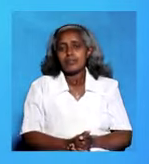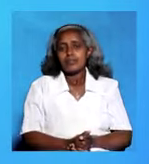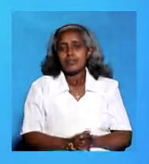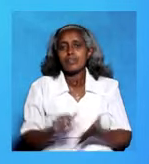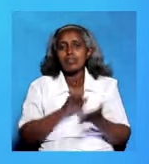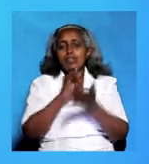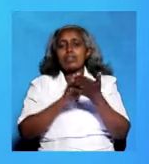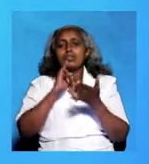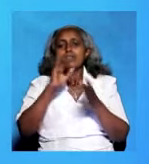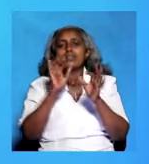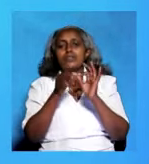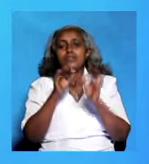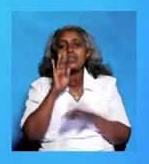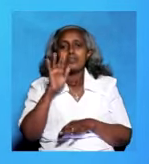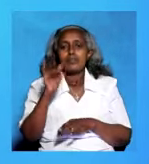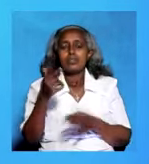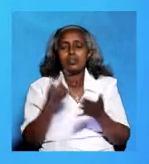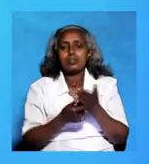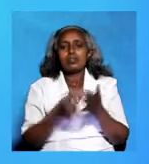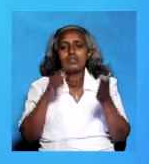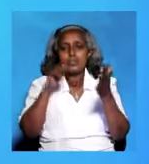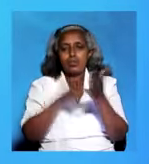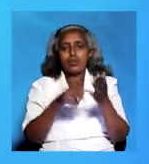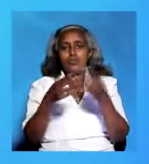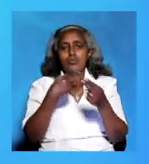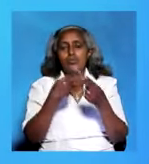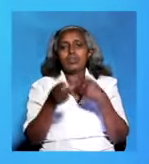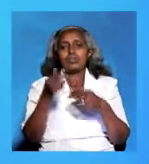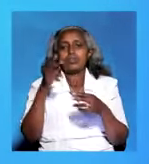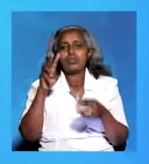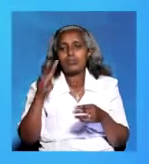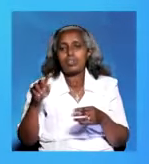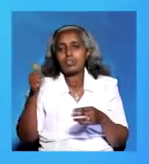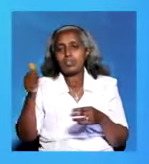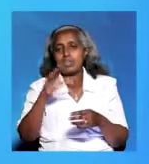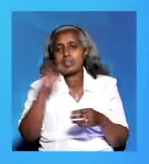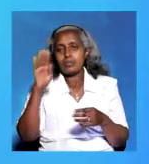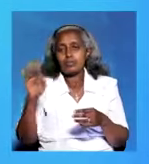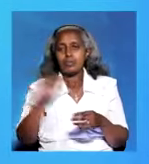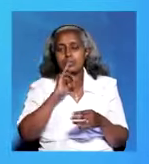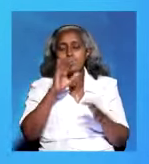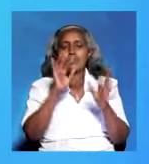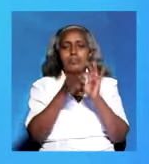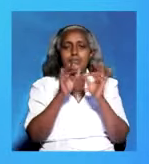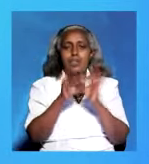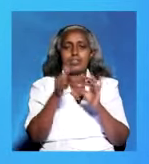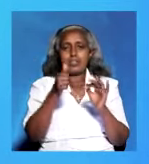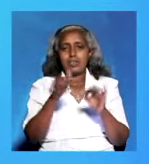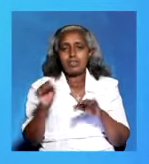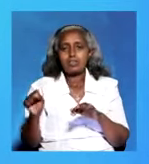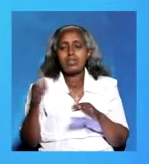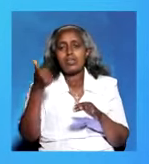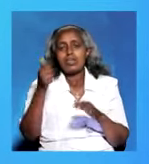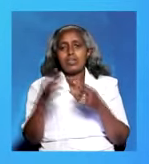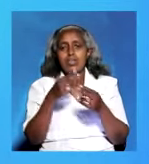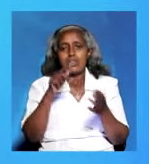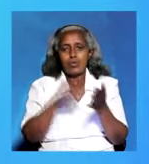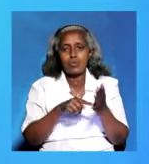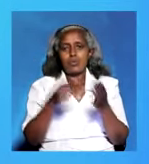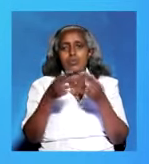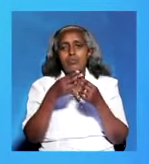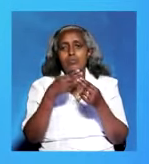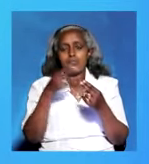It is defined by this form. The dot product of vectors A and B is defined as A dot B is equals